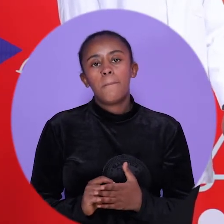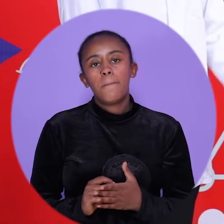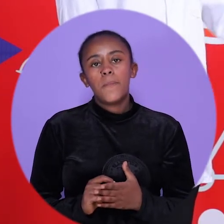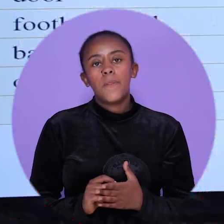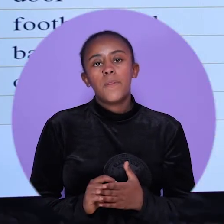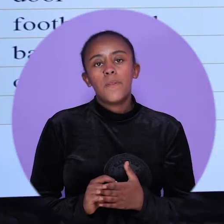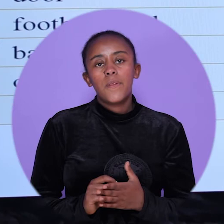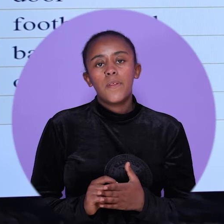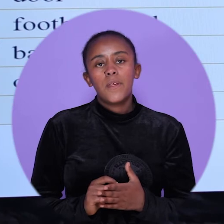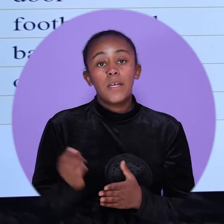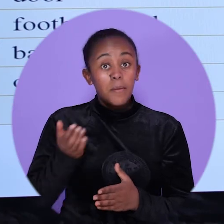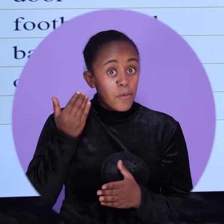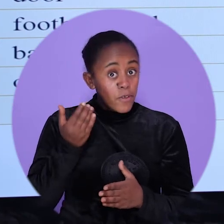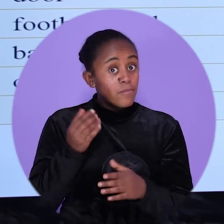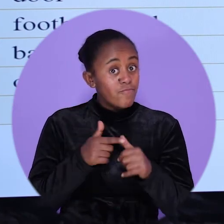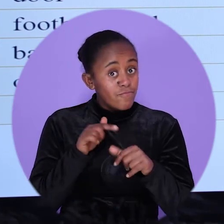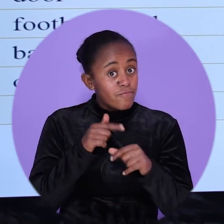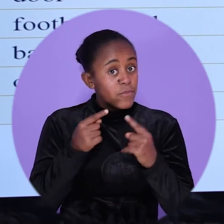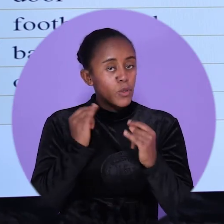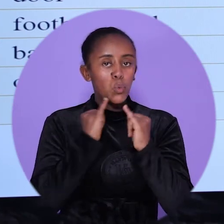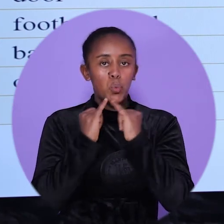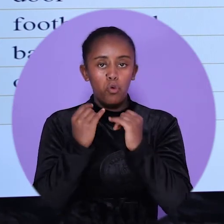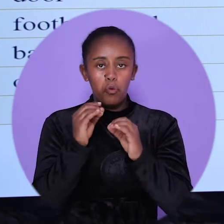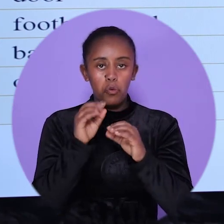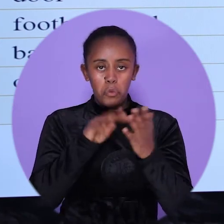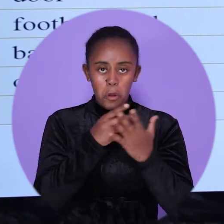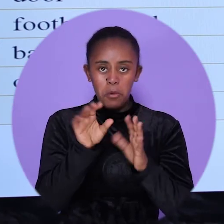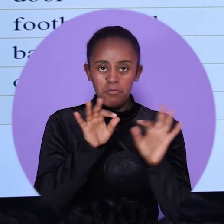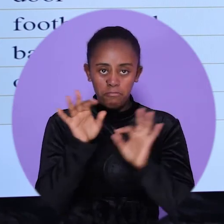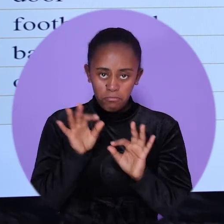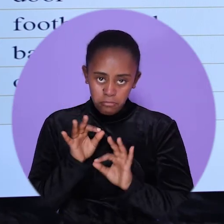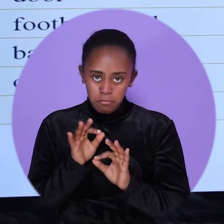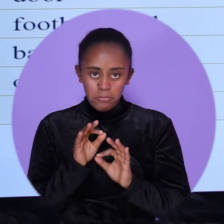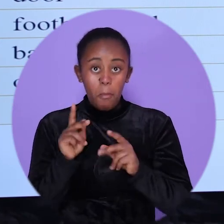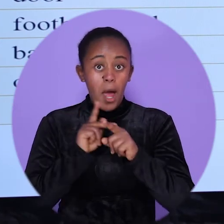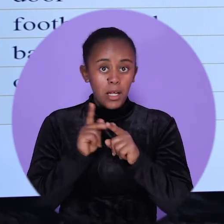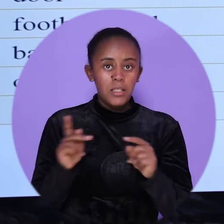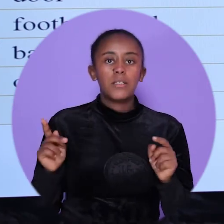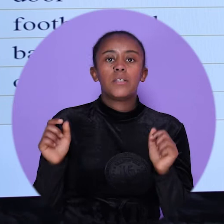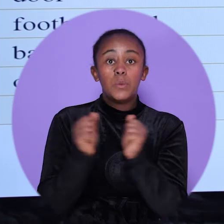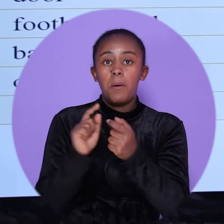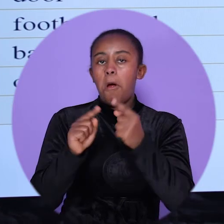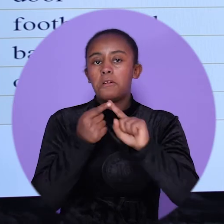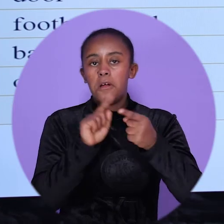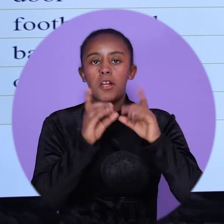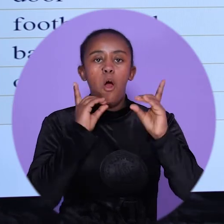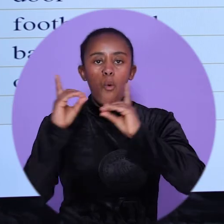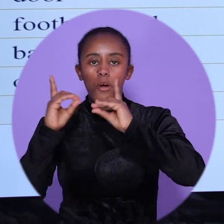as I told you in the previous, using information the table, practice the dialogue with a partner. So how to change